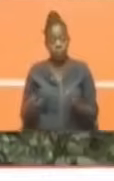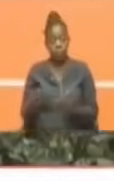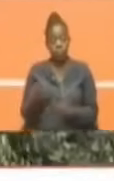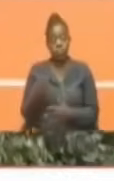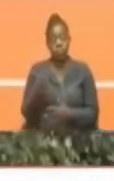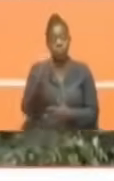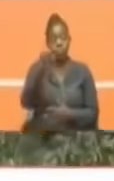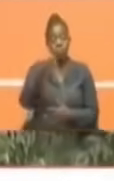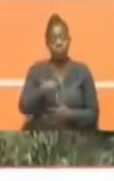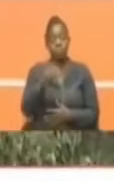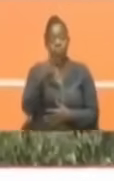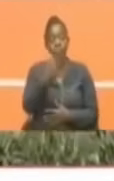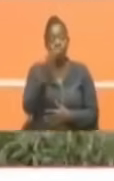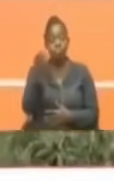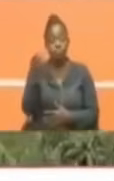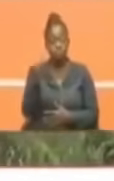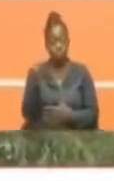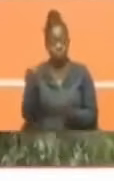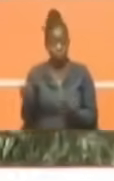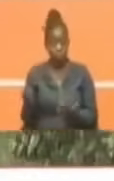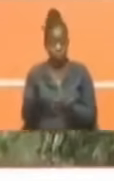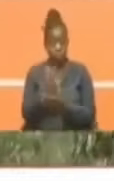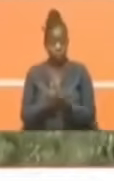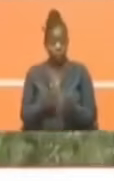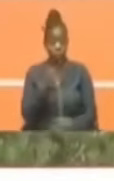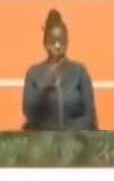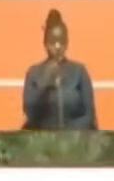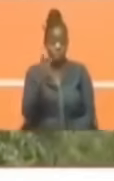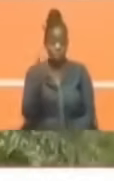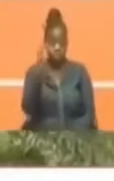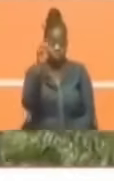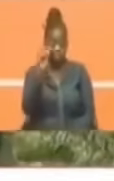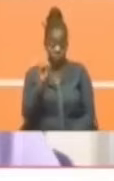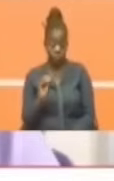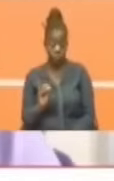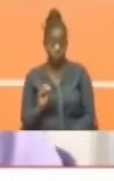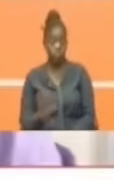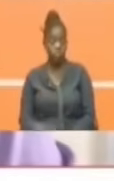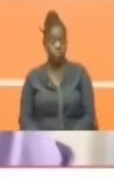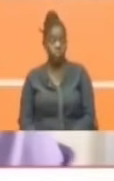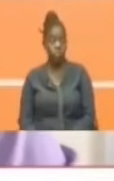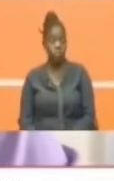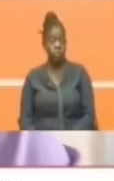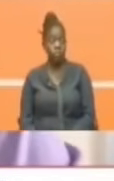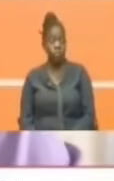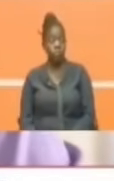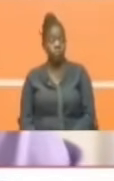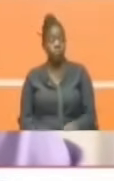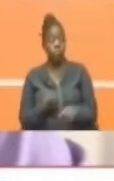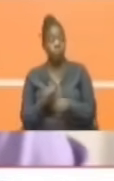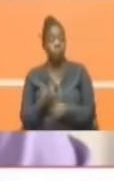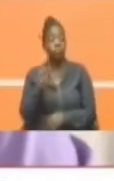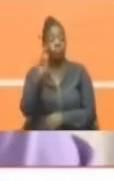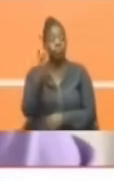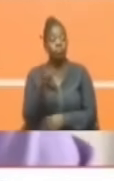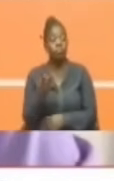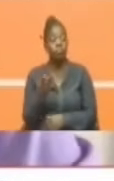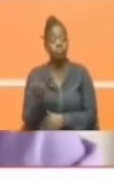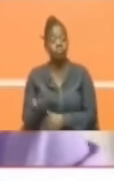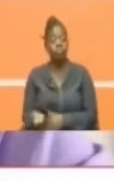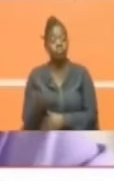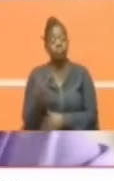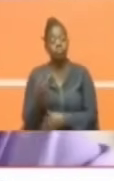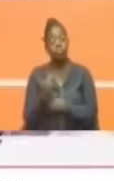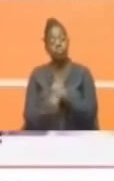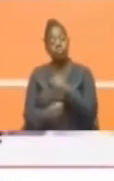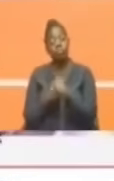hectares 956 nga bye bitundu 22 ku buli 10. Zaali eke ziwara 12 mu mwaka